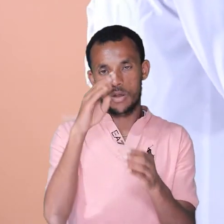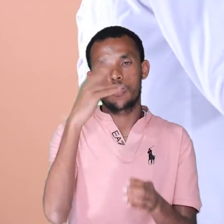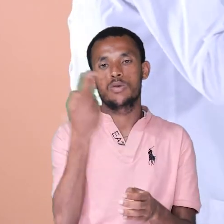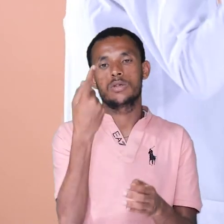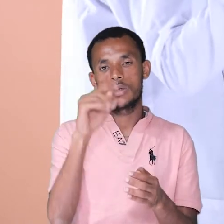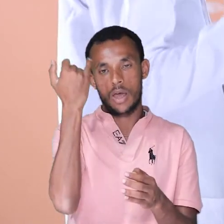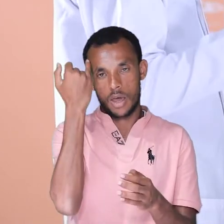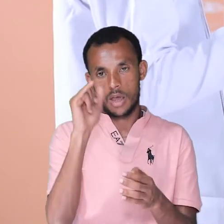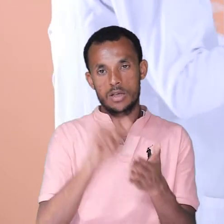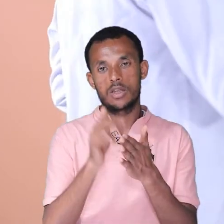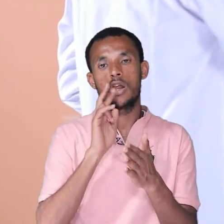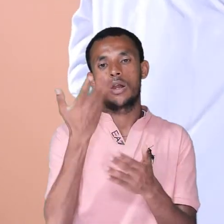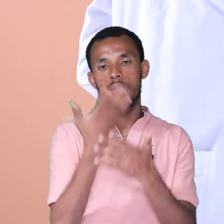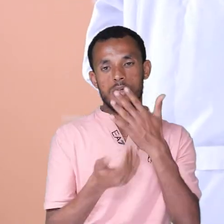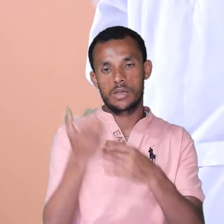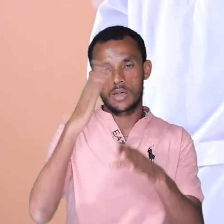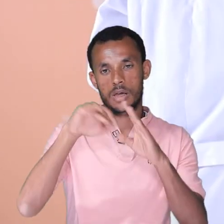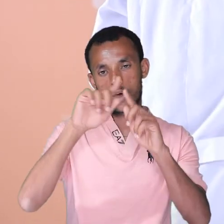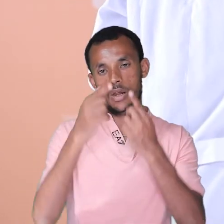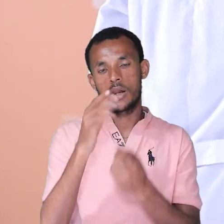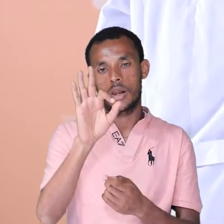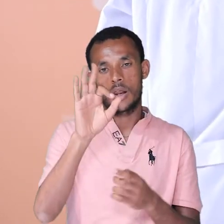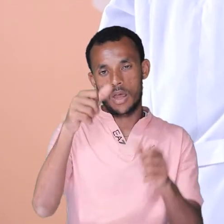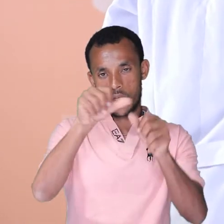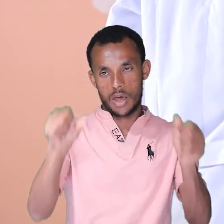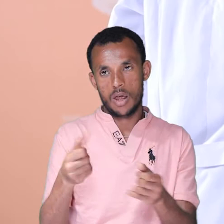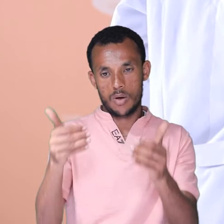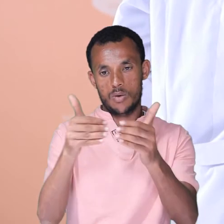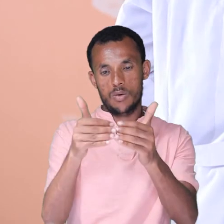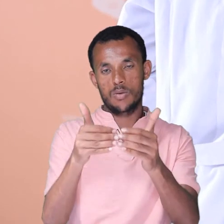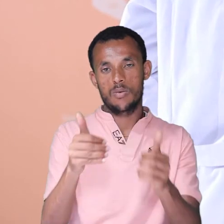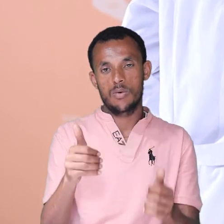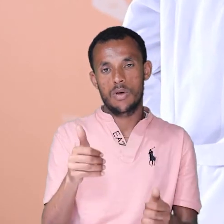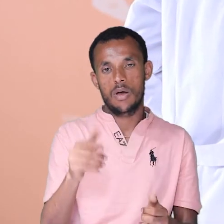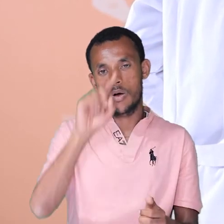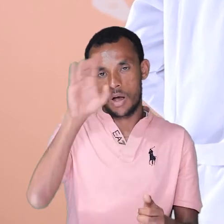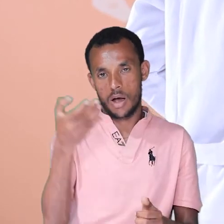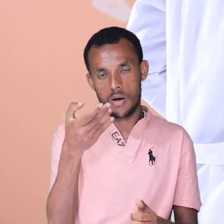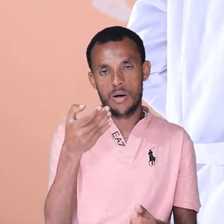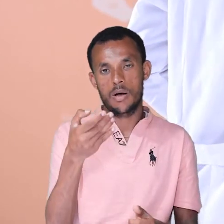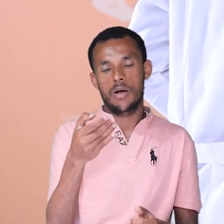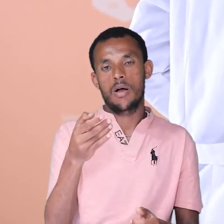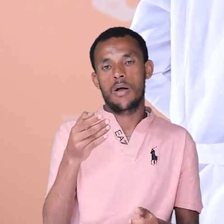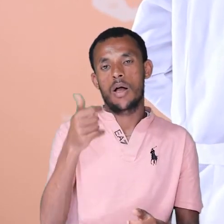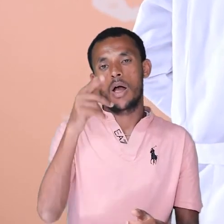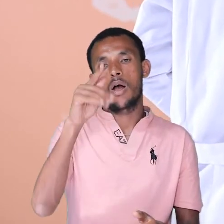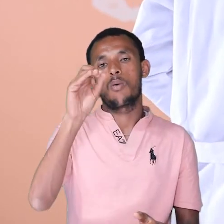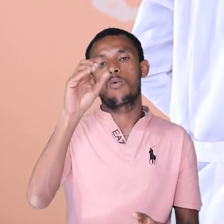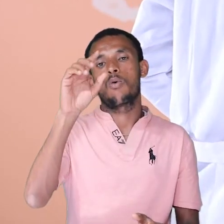using the ideas that are discussed in grade 9. Area is equal to half